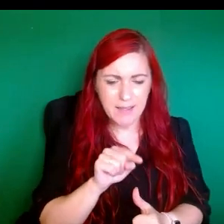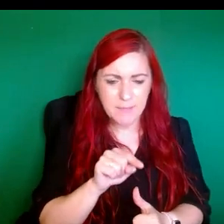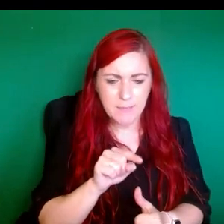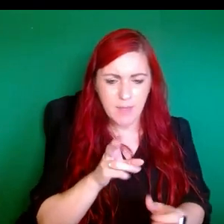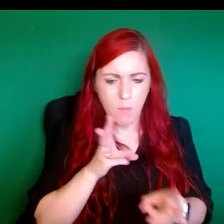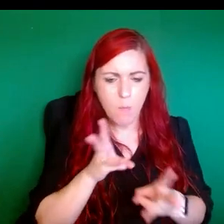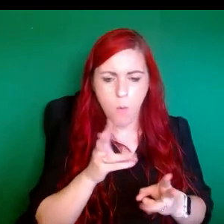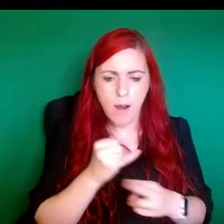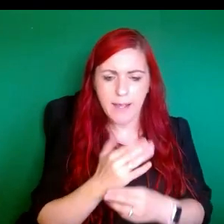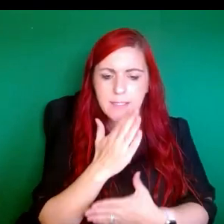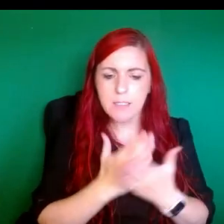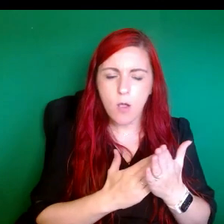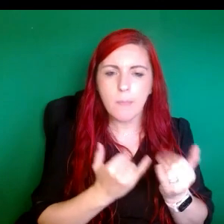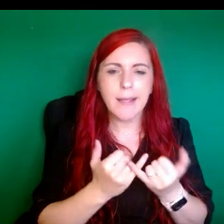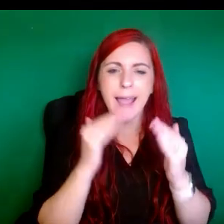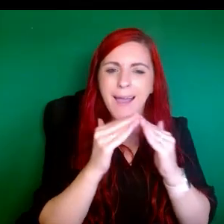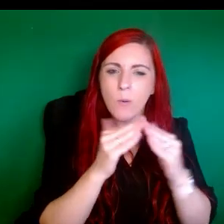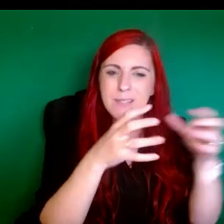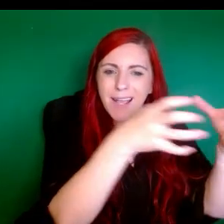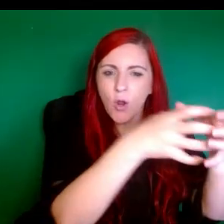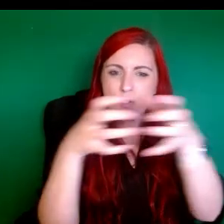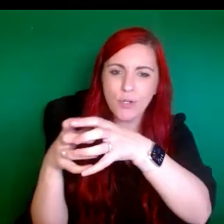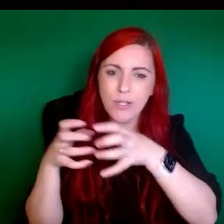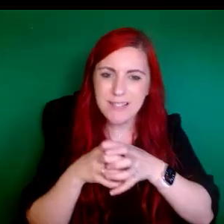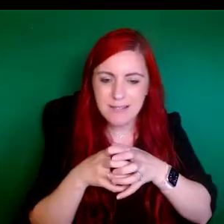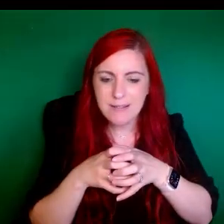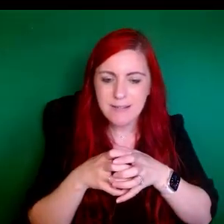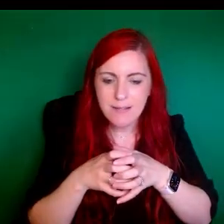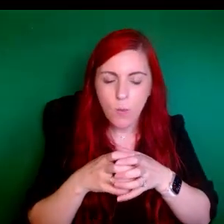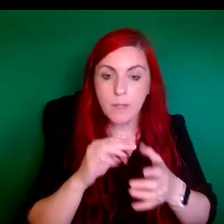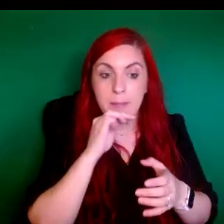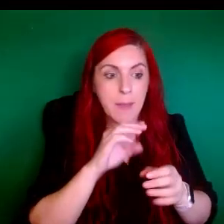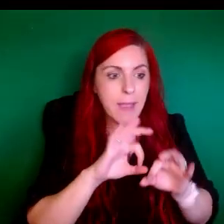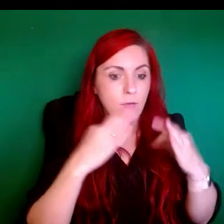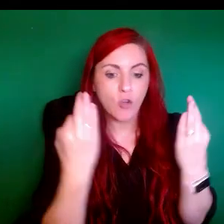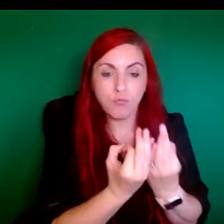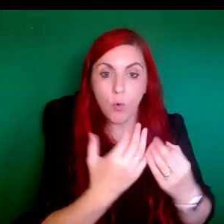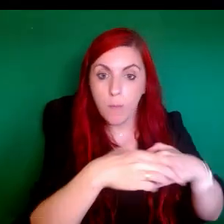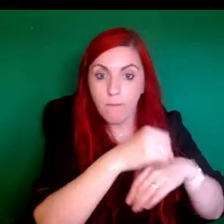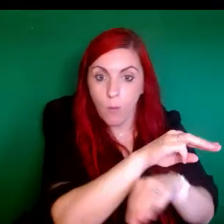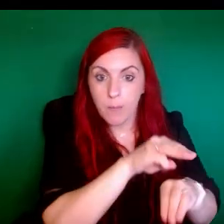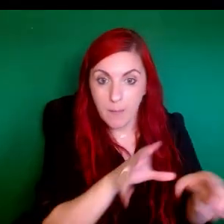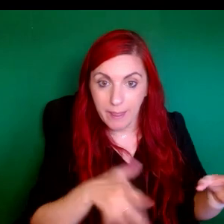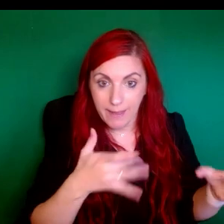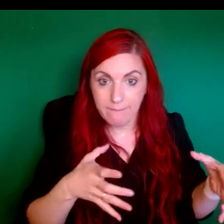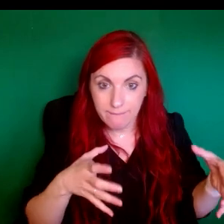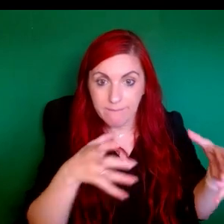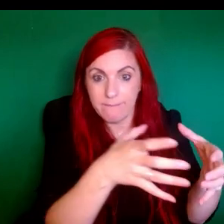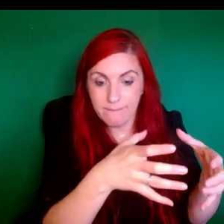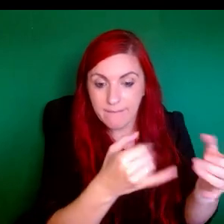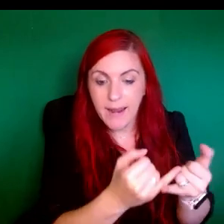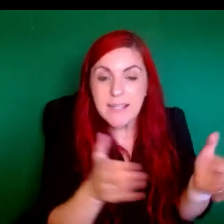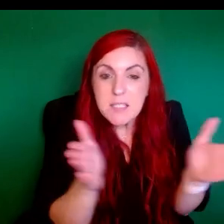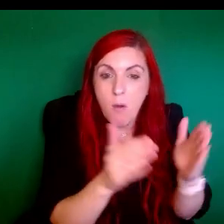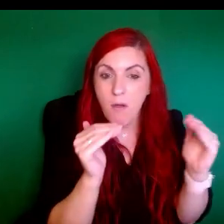the city, which is where a group of older people live in like a small estate, which is built specifically